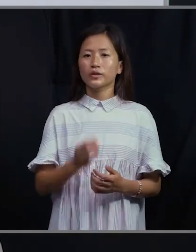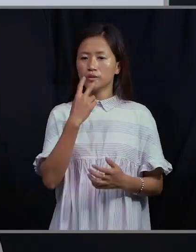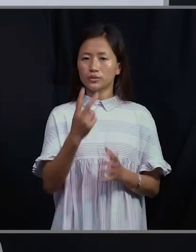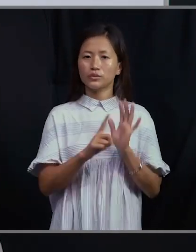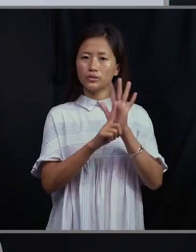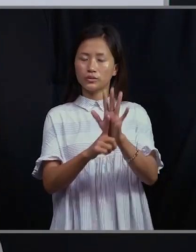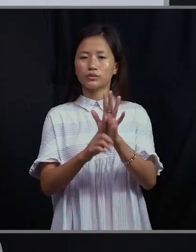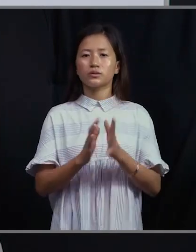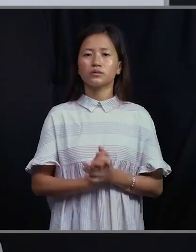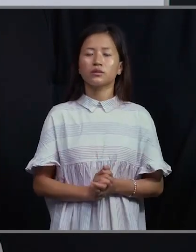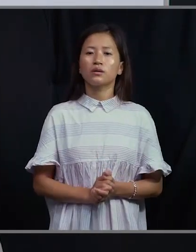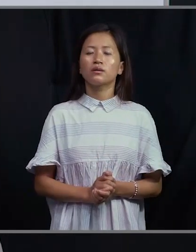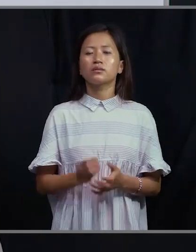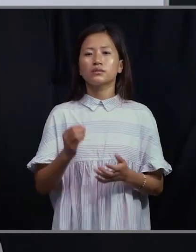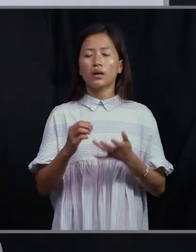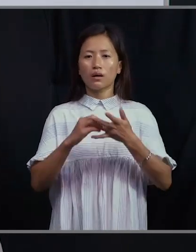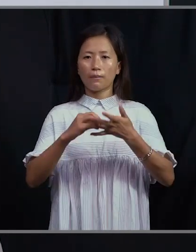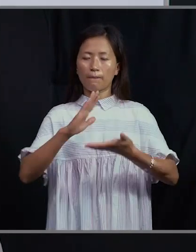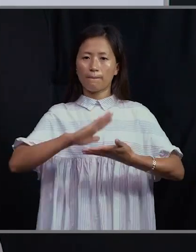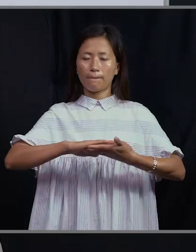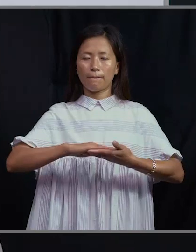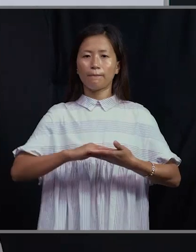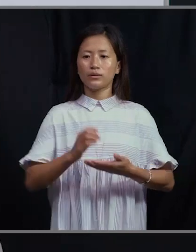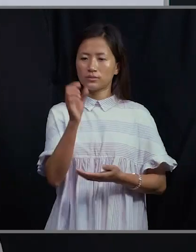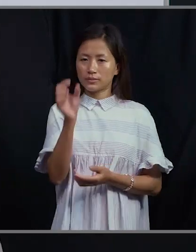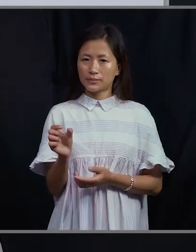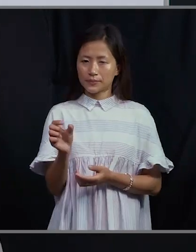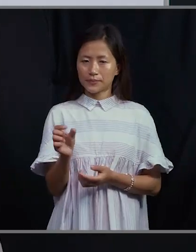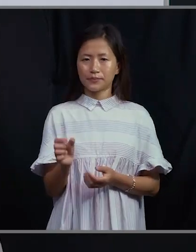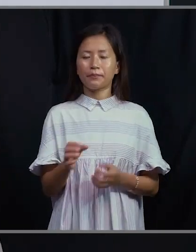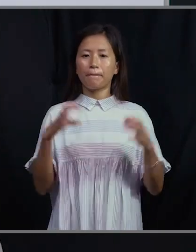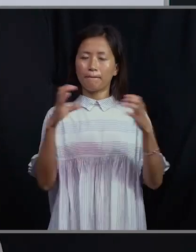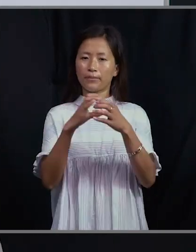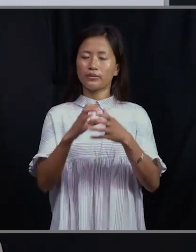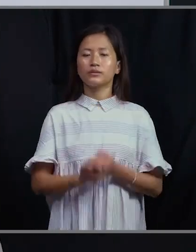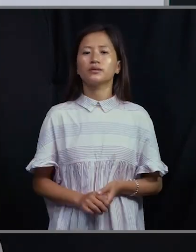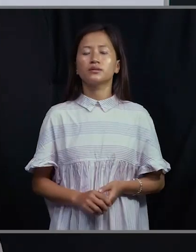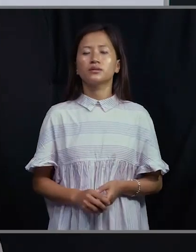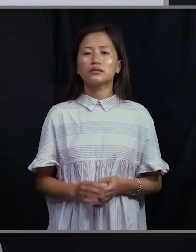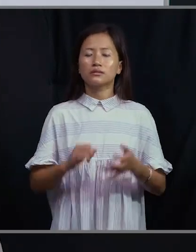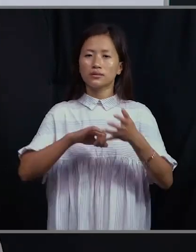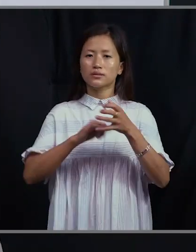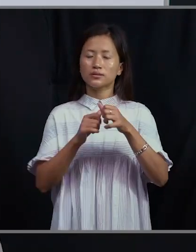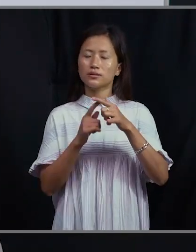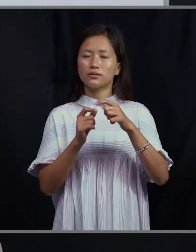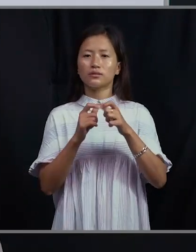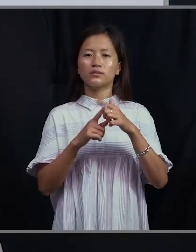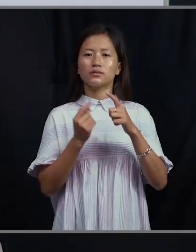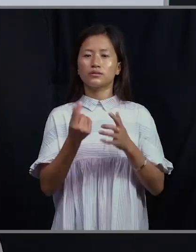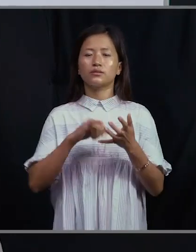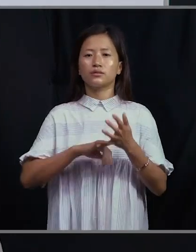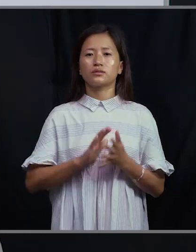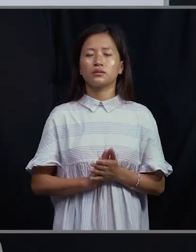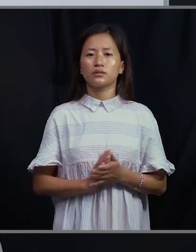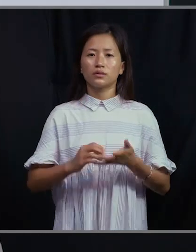that, okay, this couple has been married. It's a symbol of marital status. Okay, so in that way